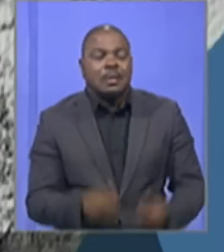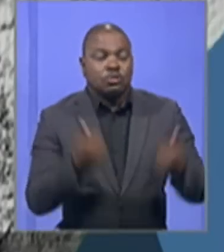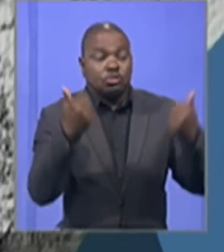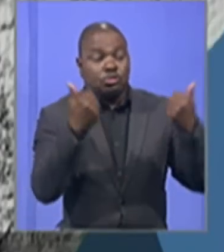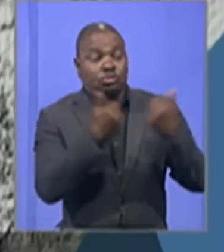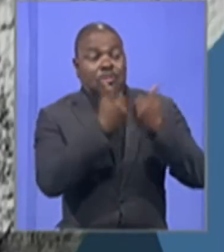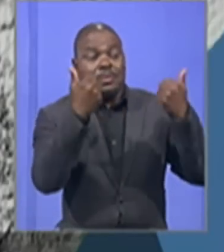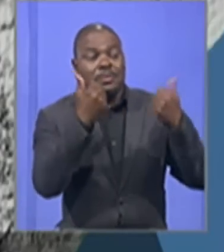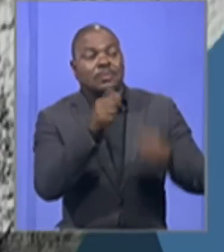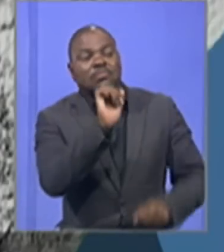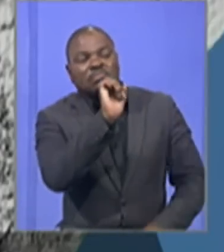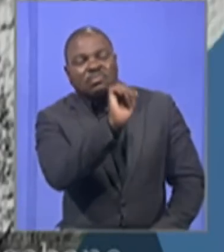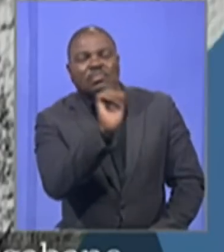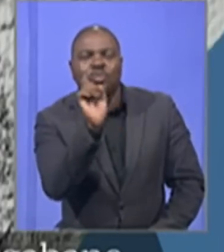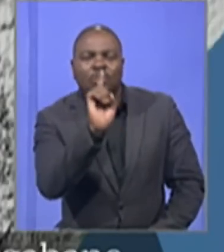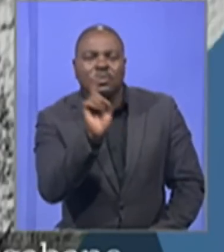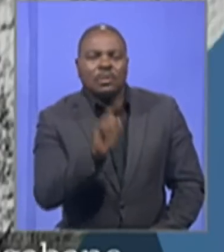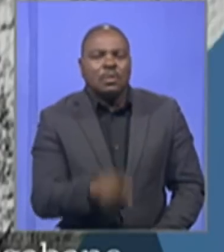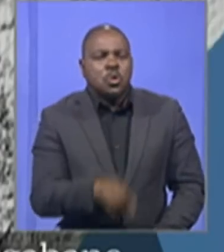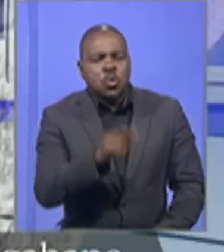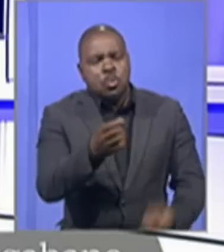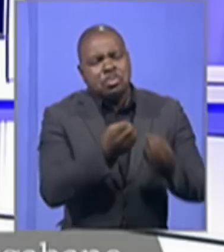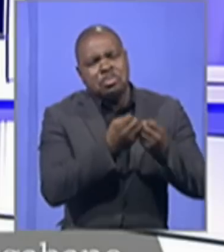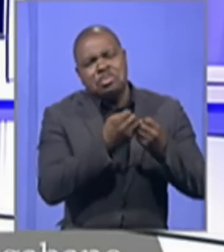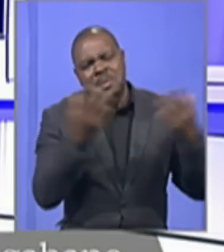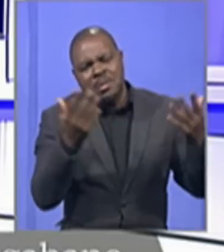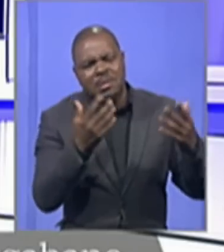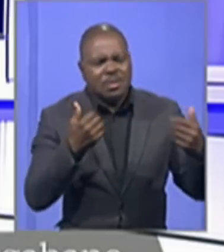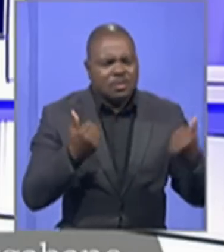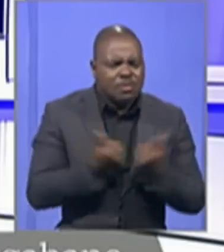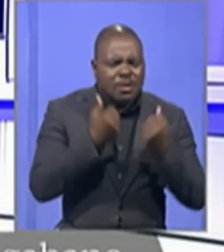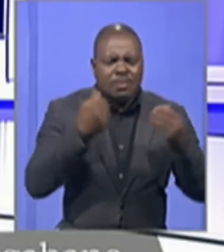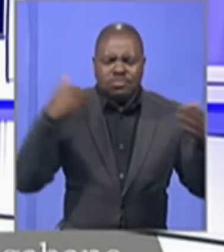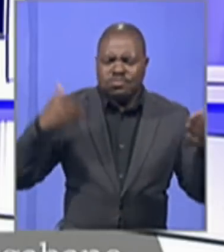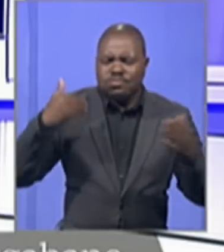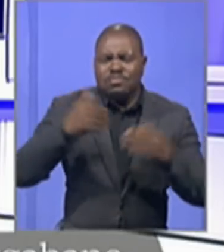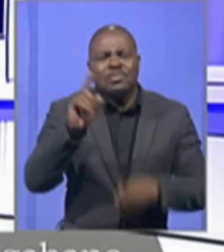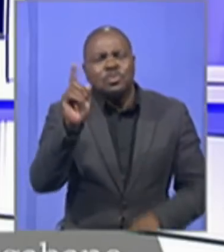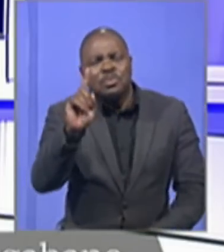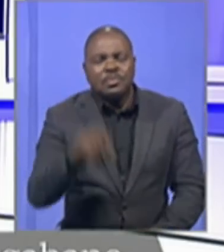diphephetso di-challenge ke diphephetso dife tse o hangata o atisang ho thulana le tsona?